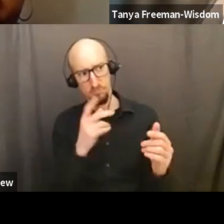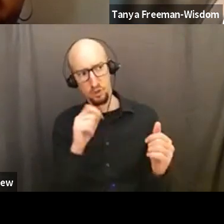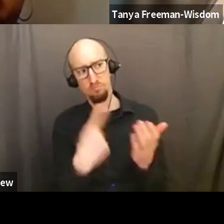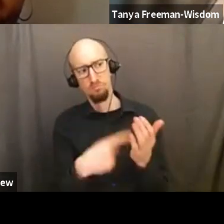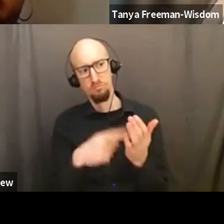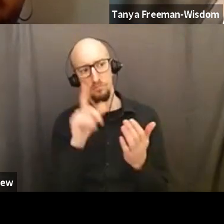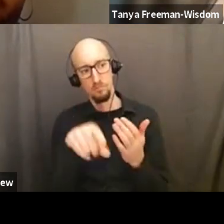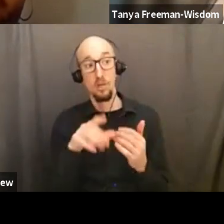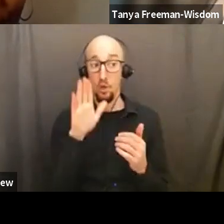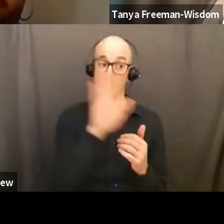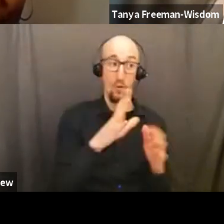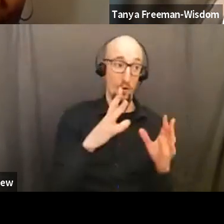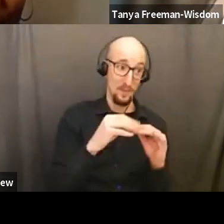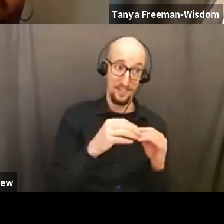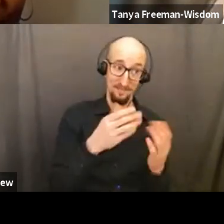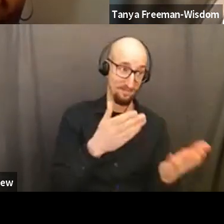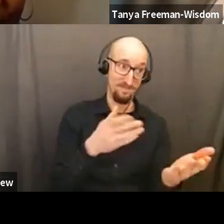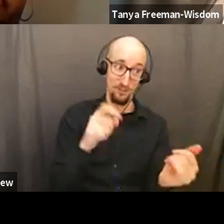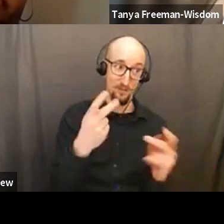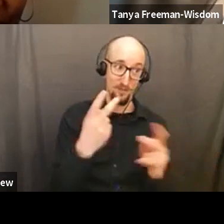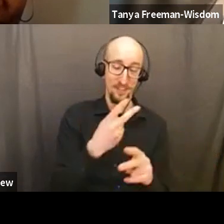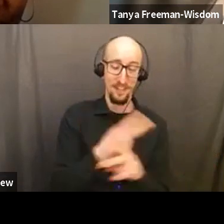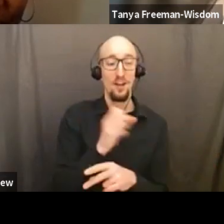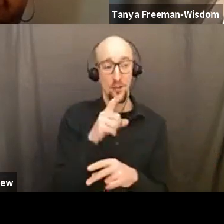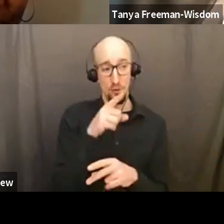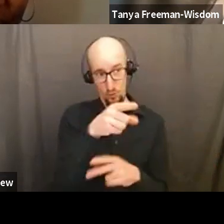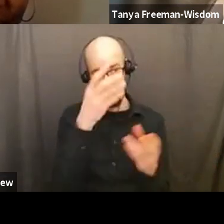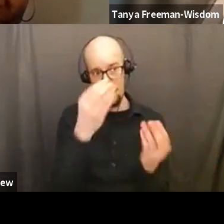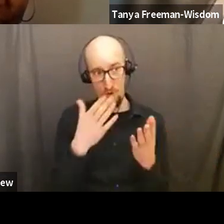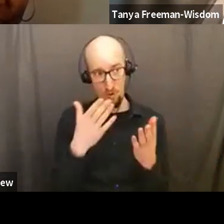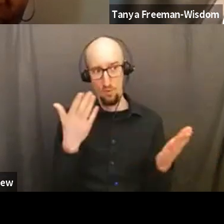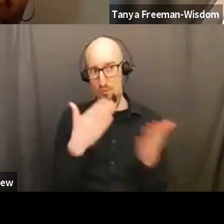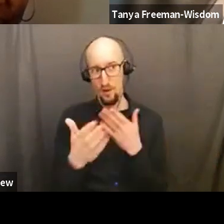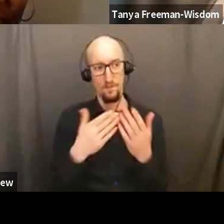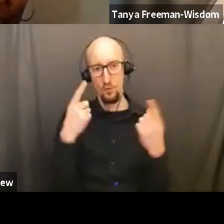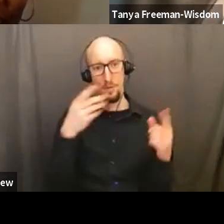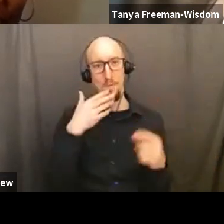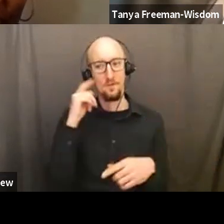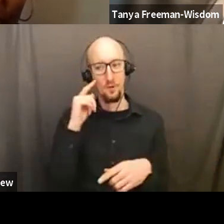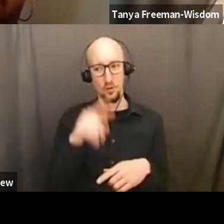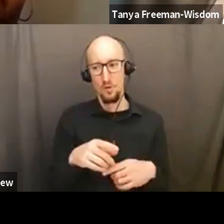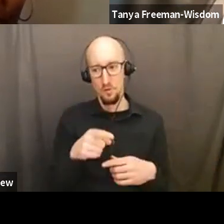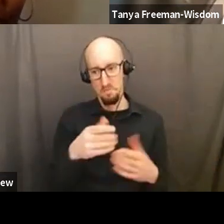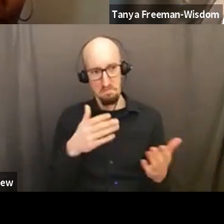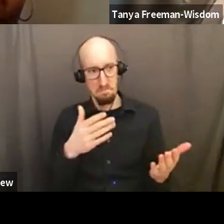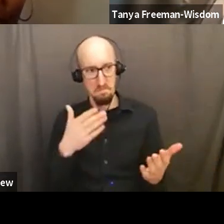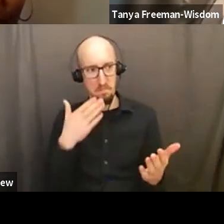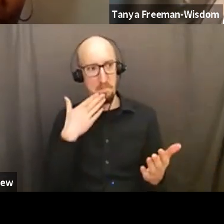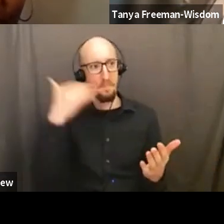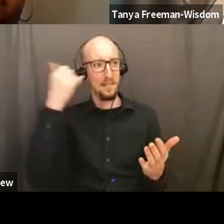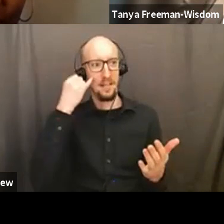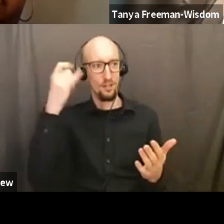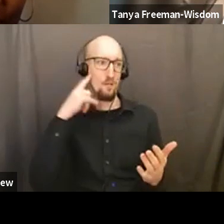your meeting. So you can let us know what works best, what you think would work best for students. We want to make sure that